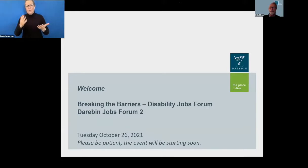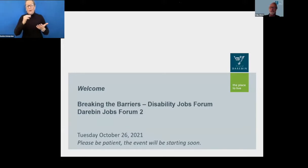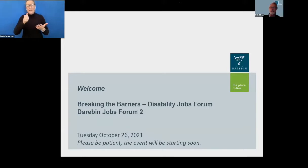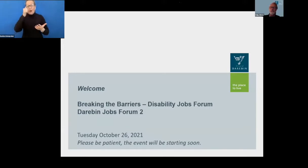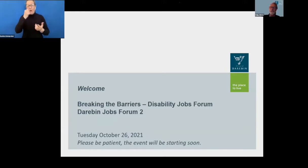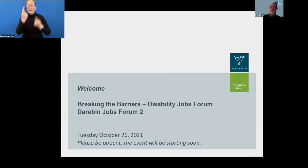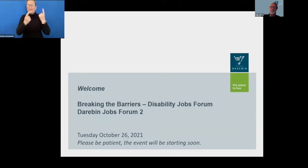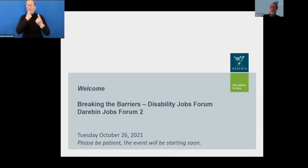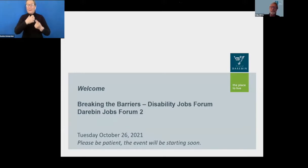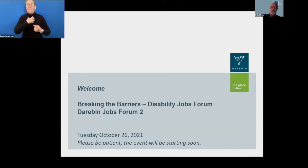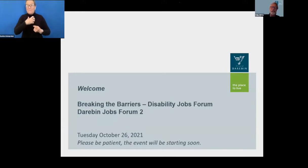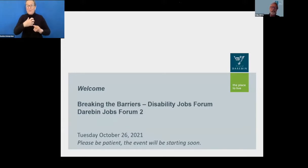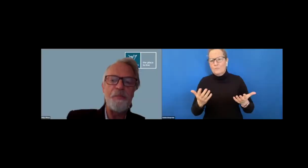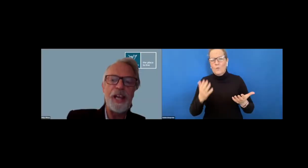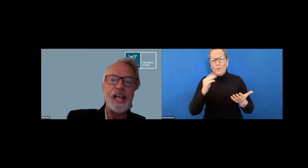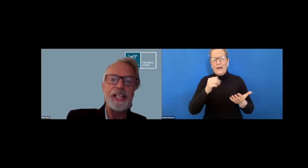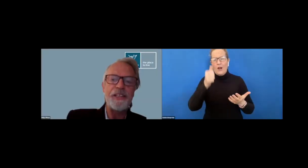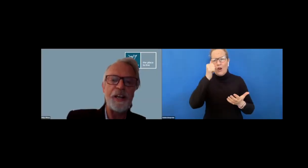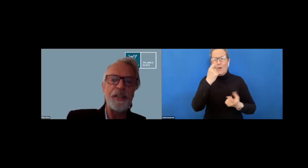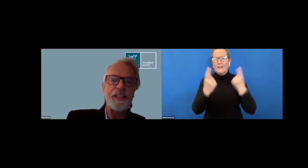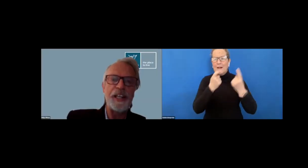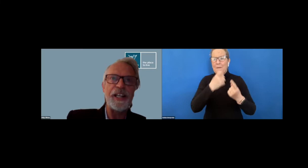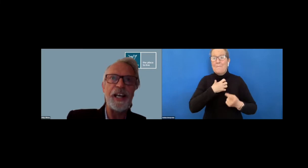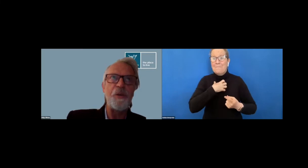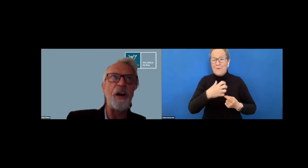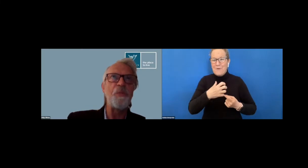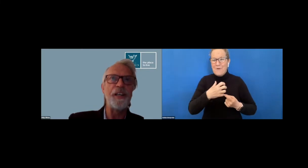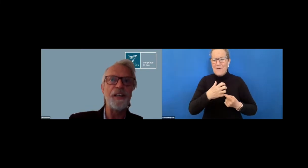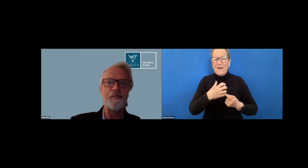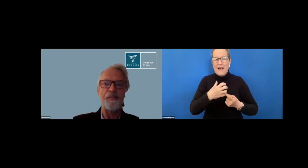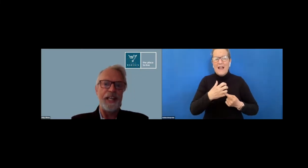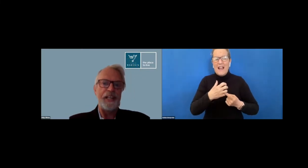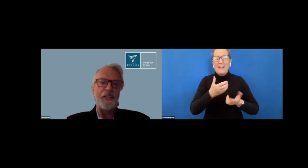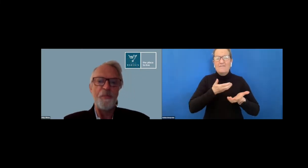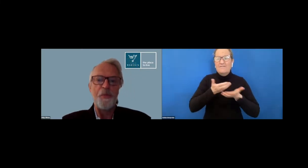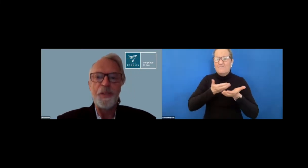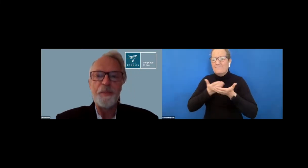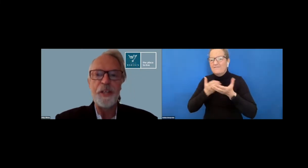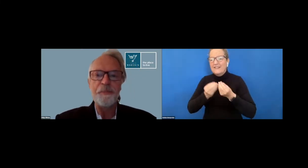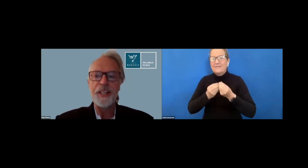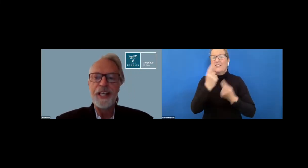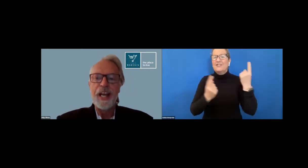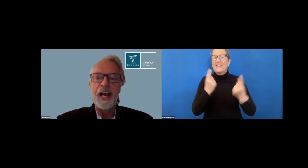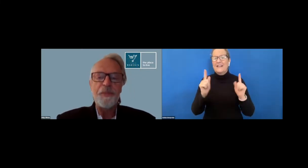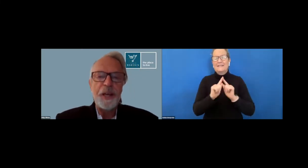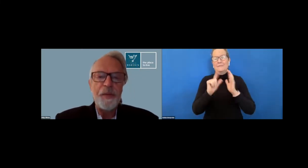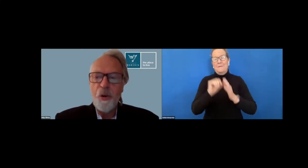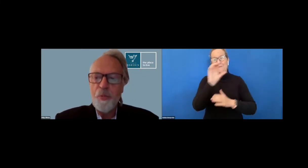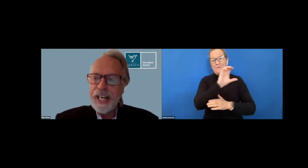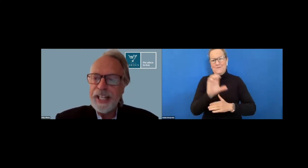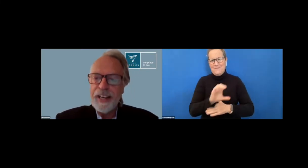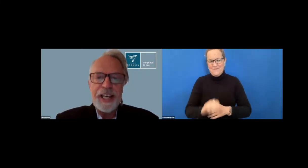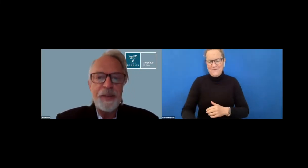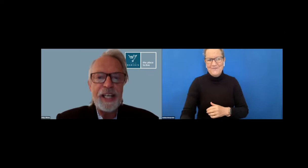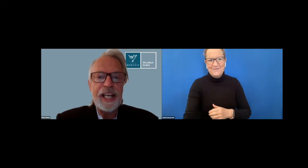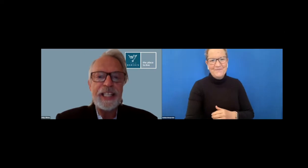everyone to to know each other um and interact with each other uh while we're in the zoom room this morning um so before